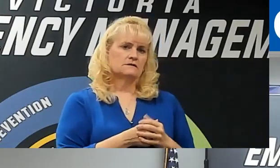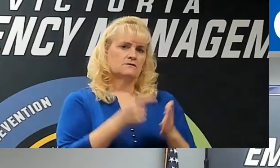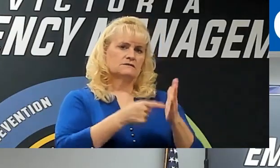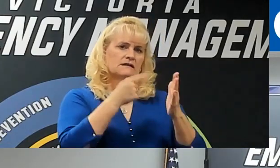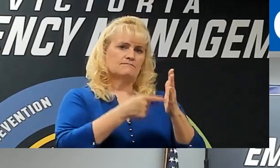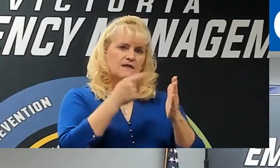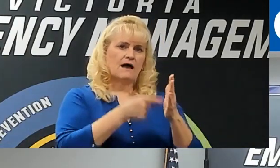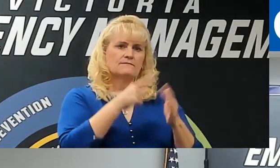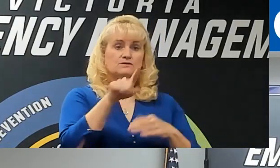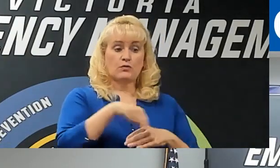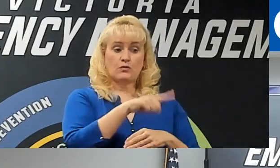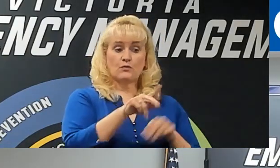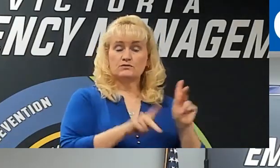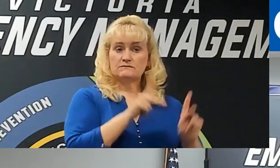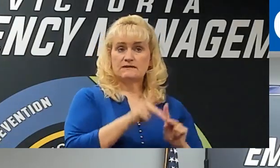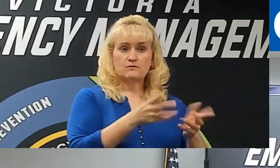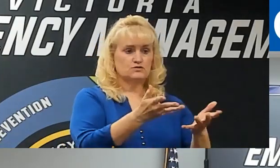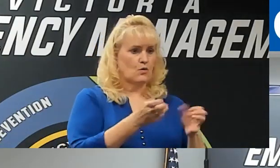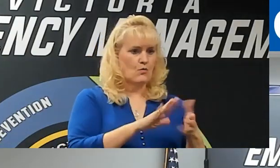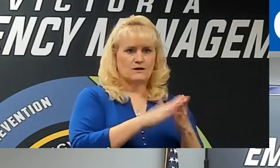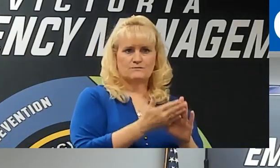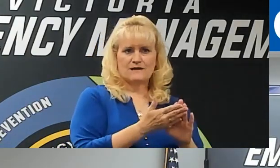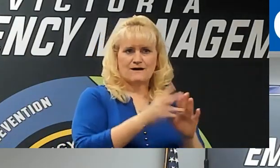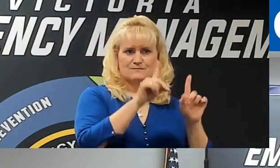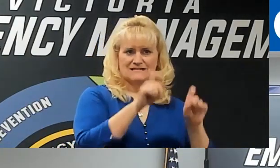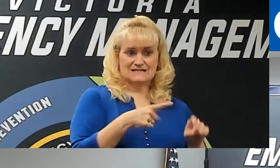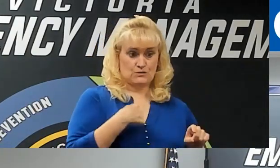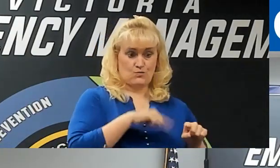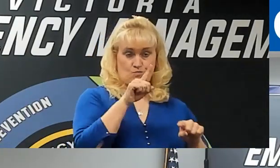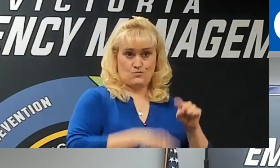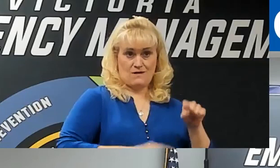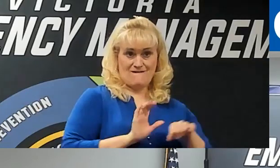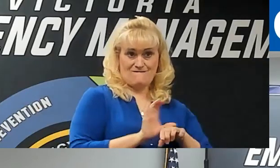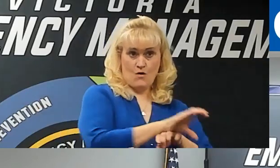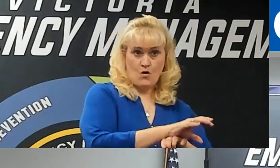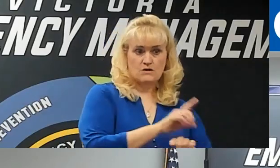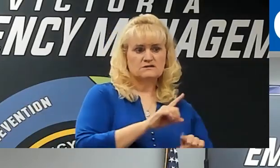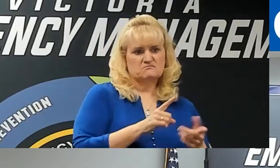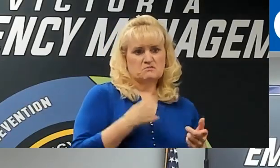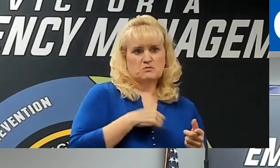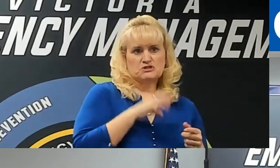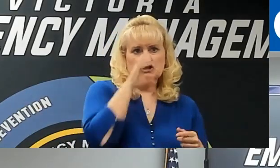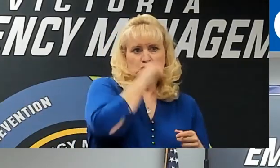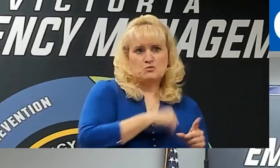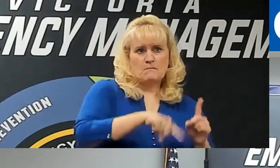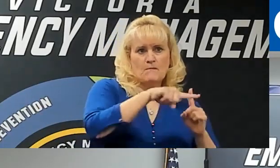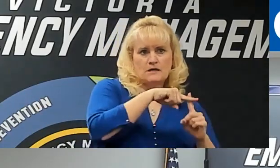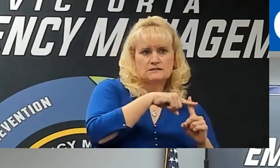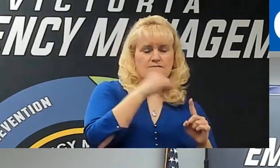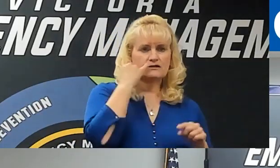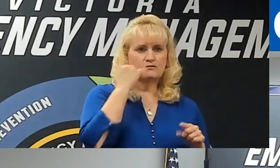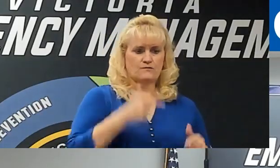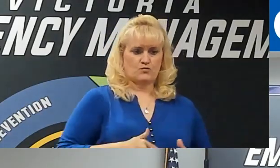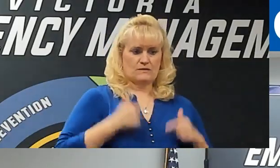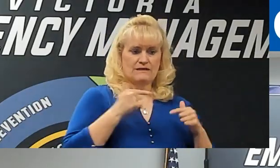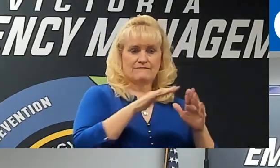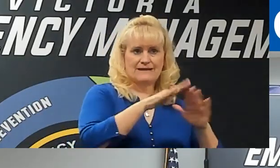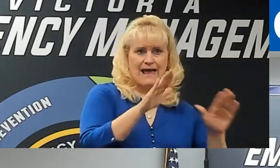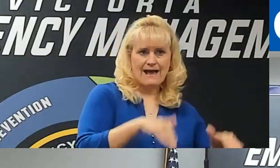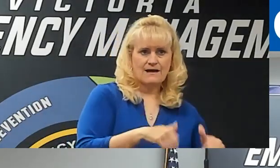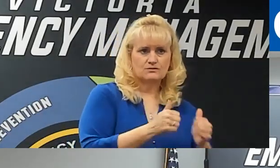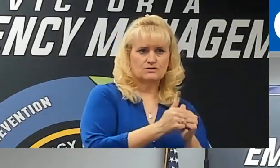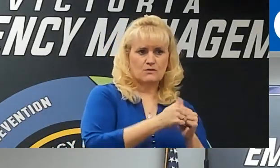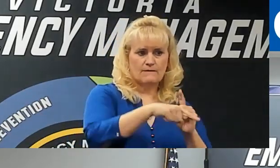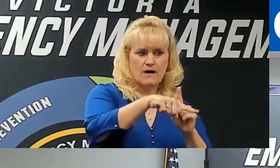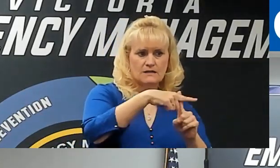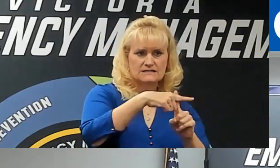folks don't want to get tested, and we can't force them to get tested, but we do treat them as a positive. So if you're in a resident of the house with another positive case,